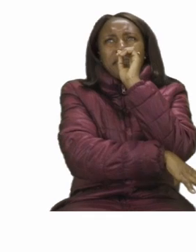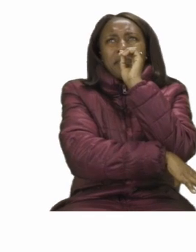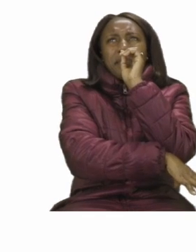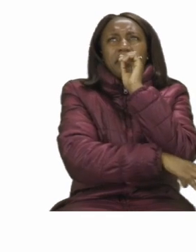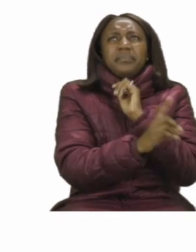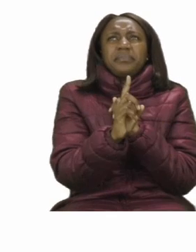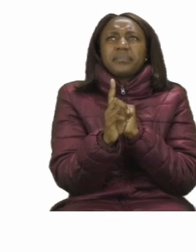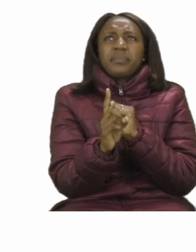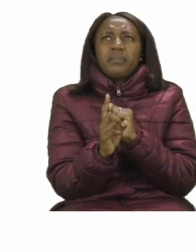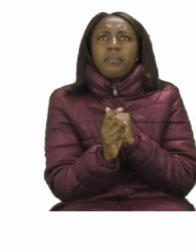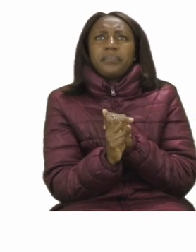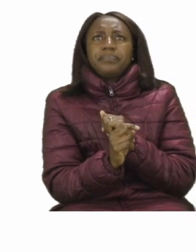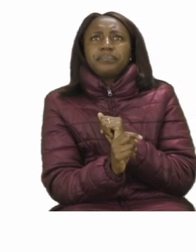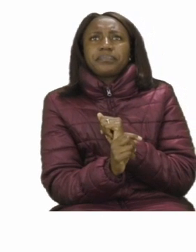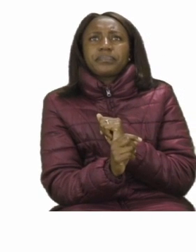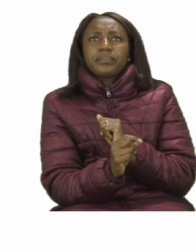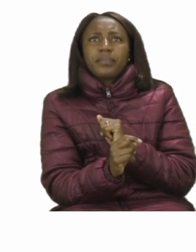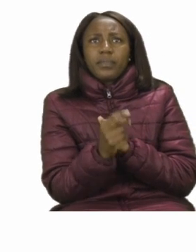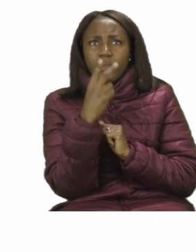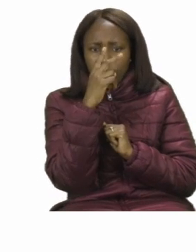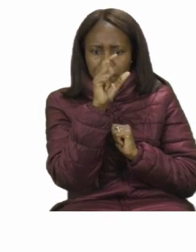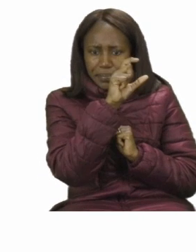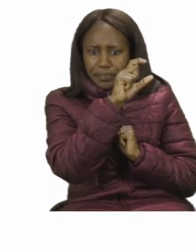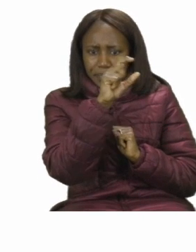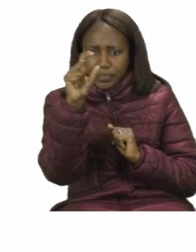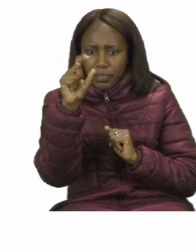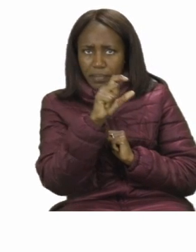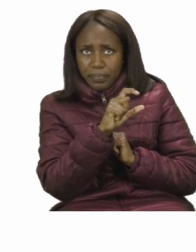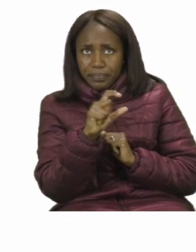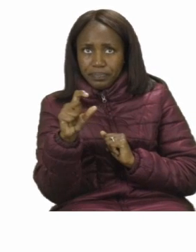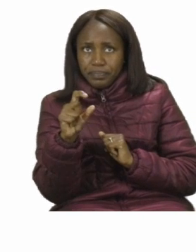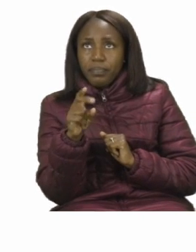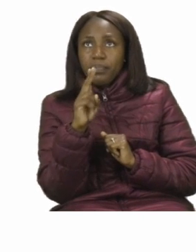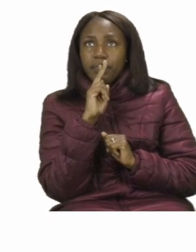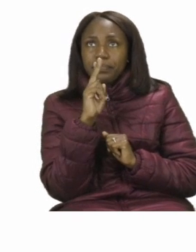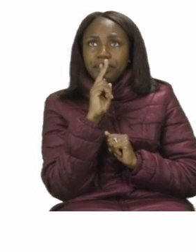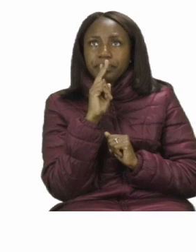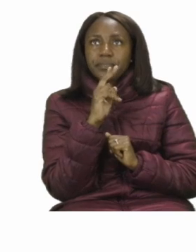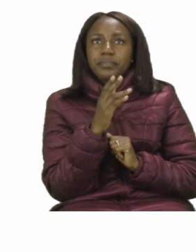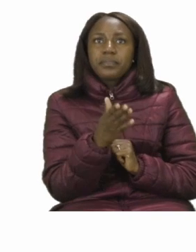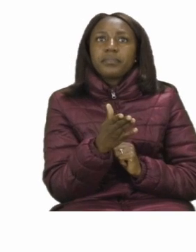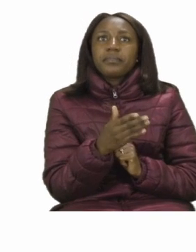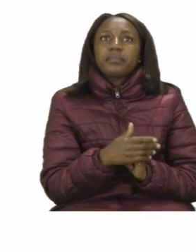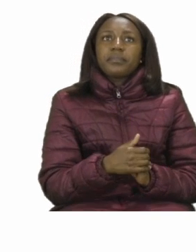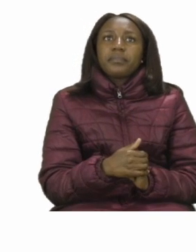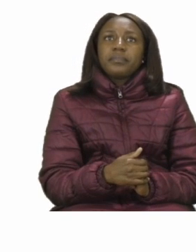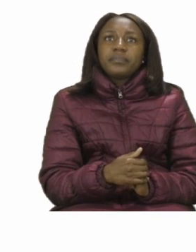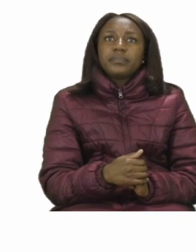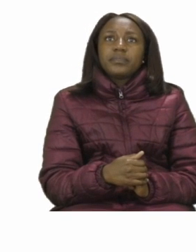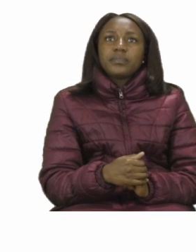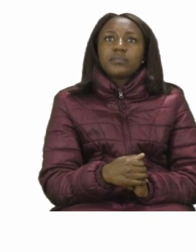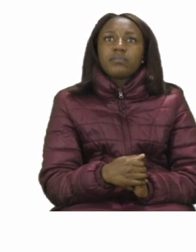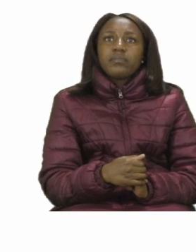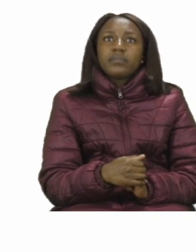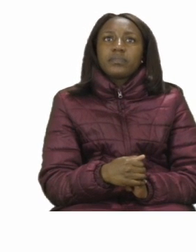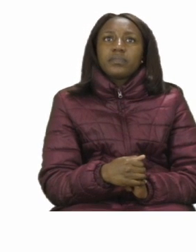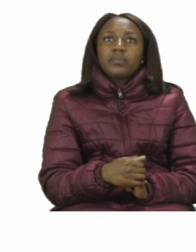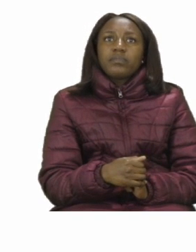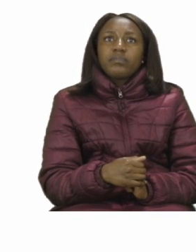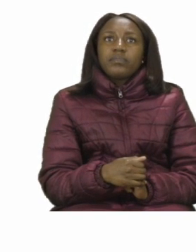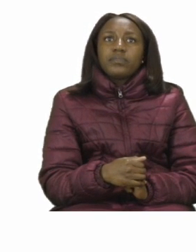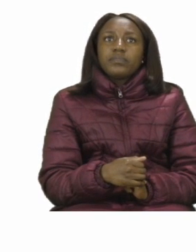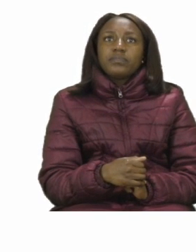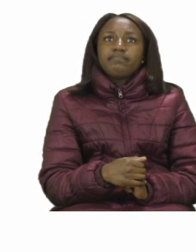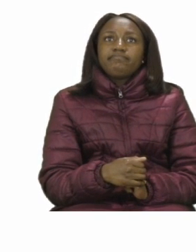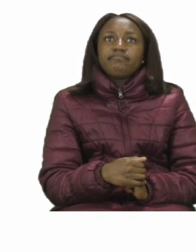the bottom of the page, you will see the answers are given to you there. Okay, but